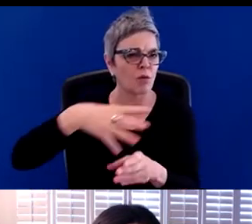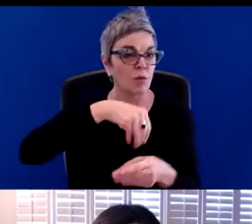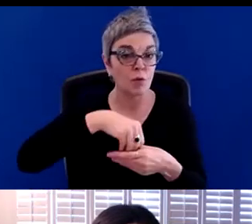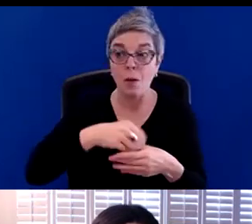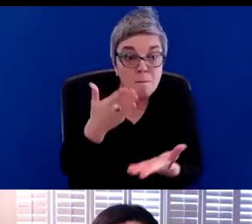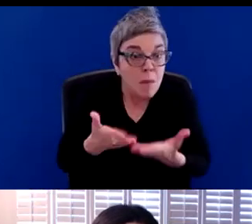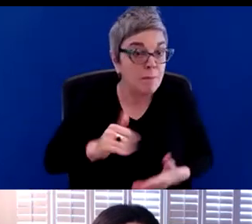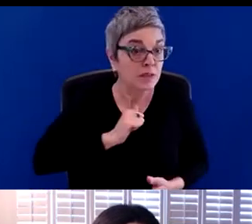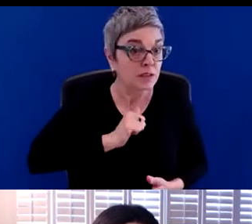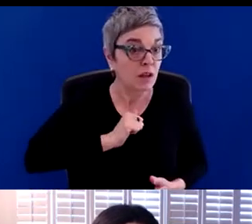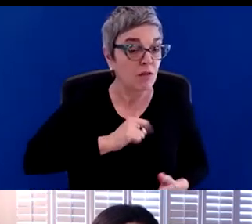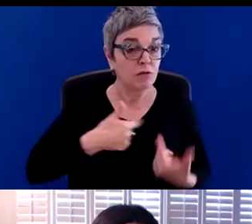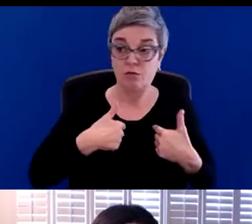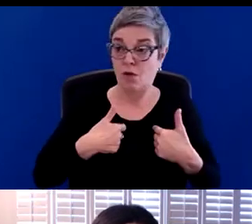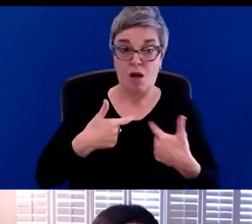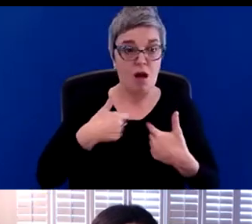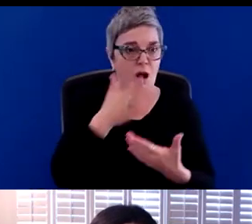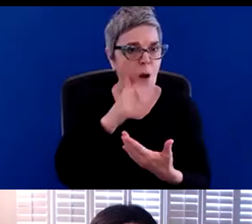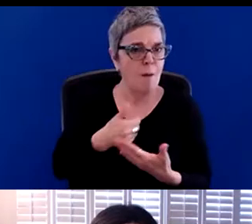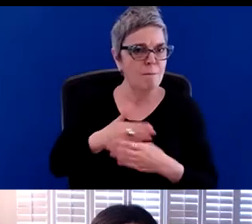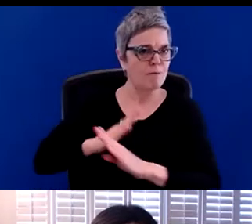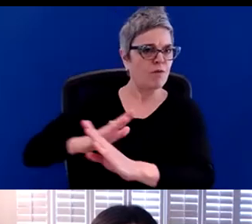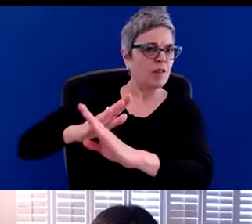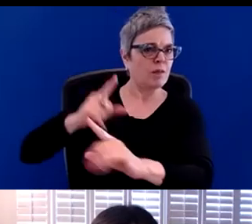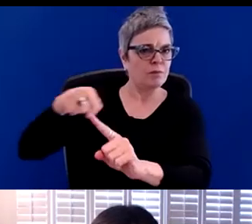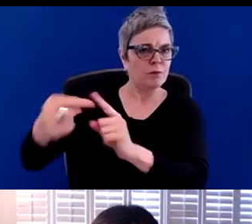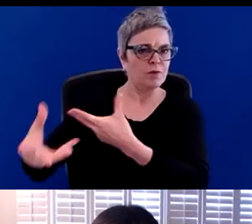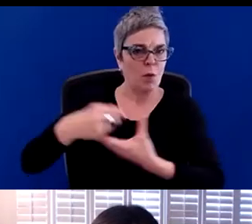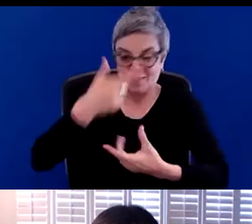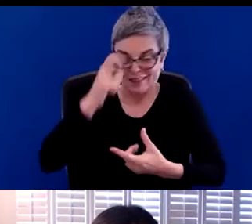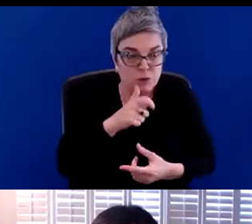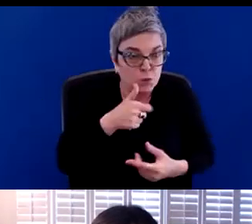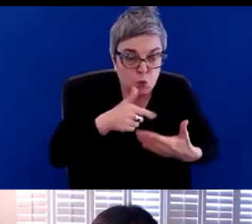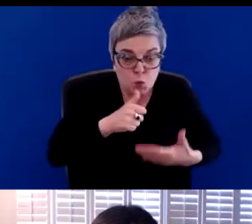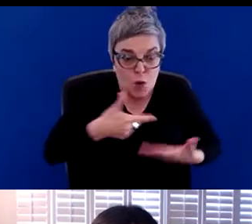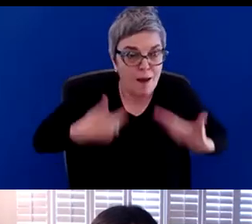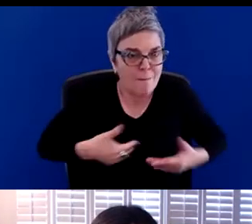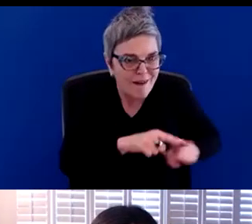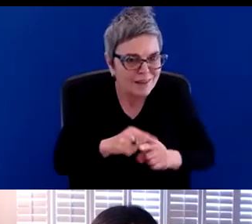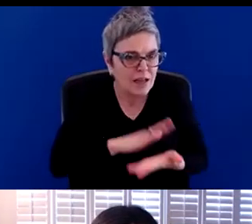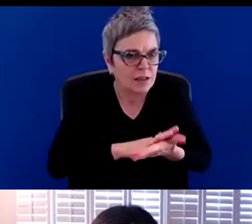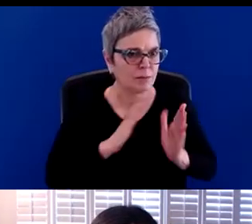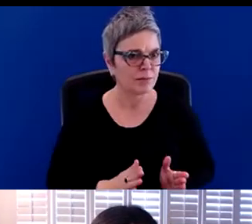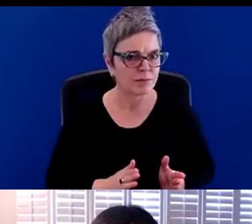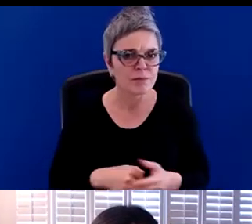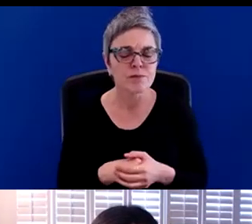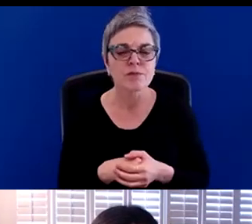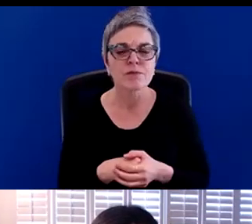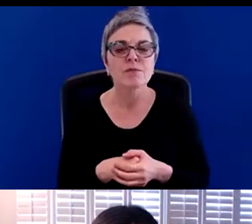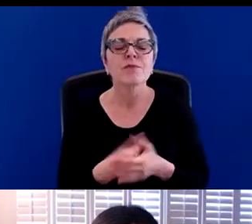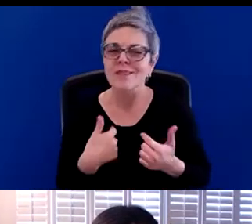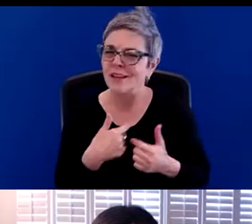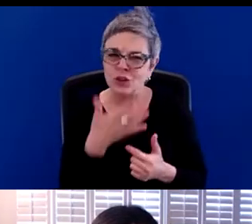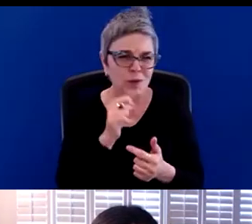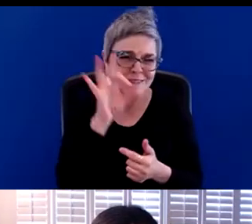speaking by my very existence. And so I want to put that out there and say that then I want to say that if there is any